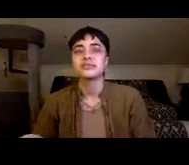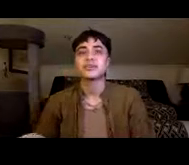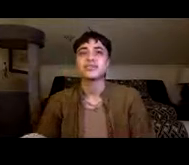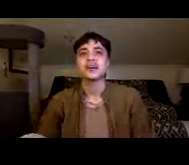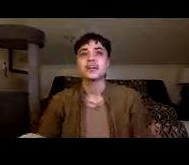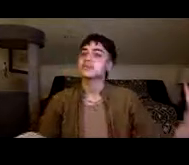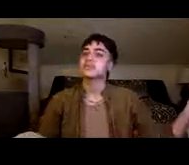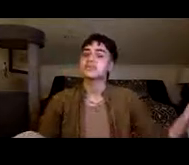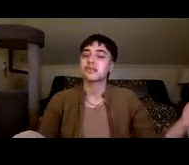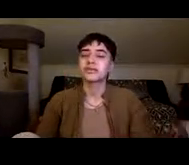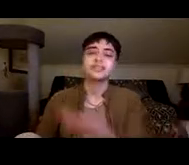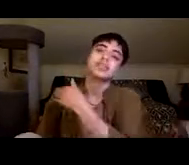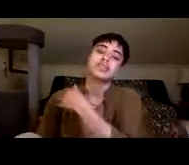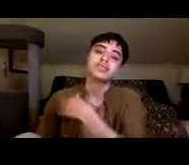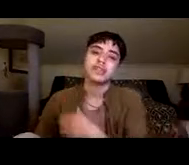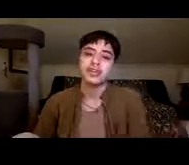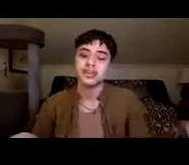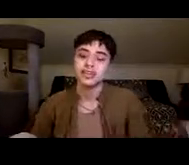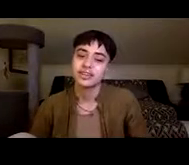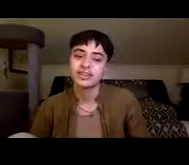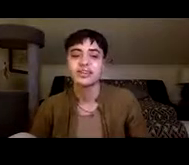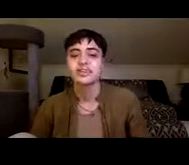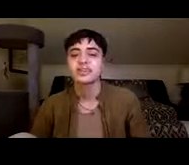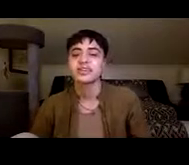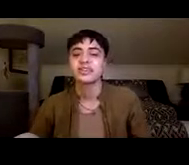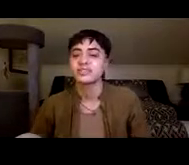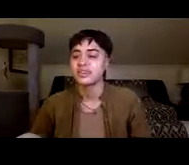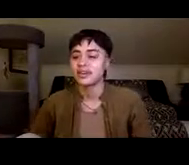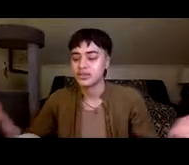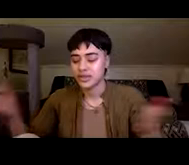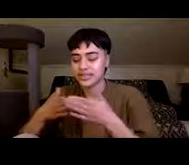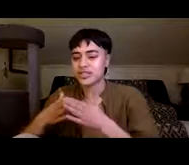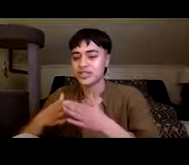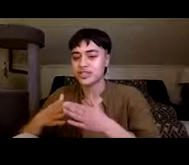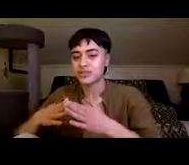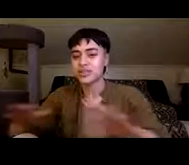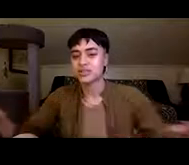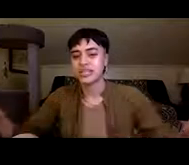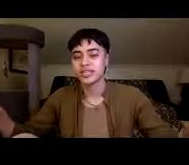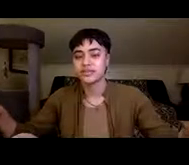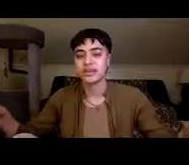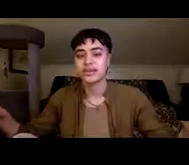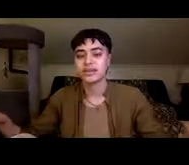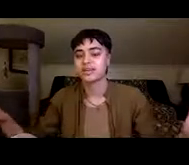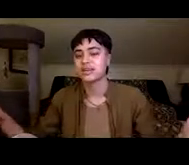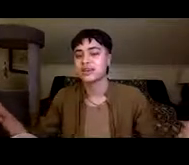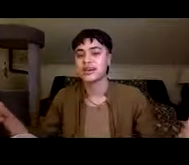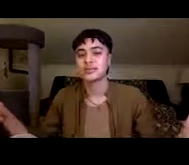was sort of like I was thrown into this like this transitional period